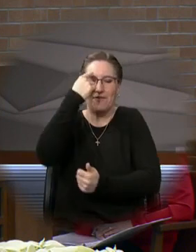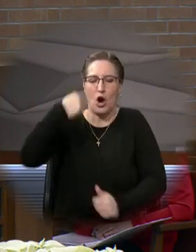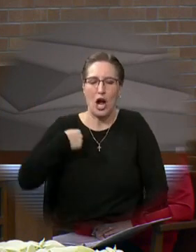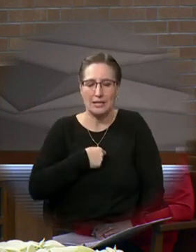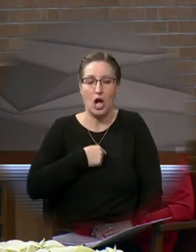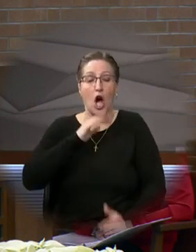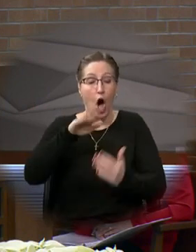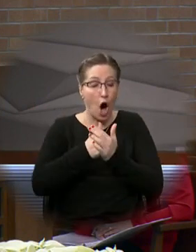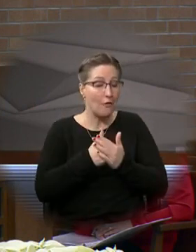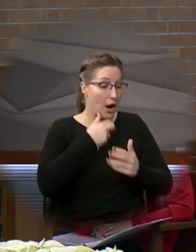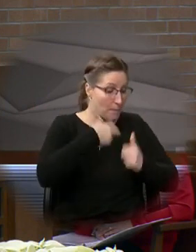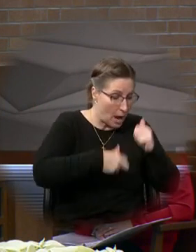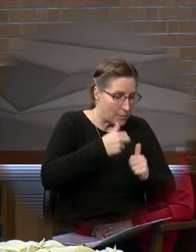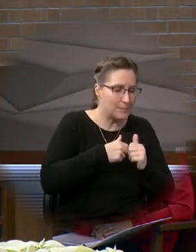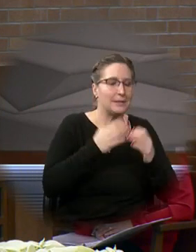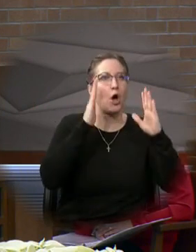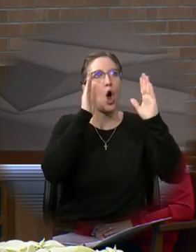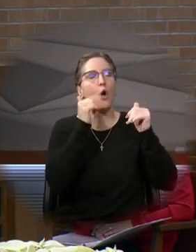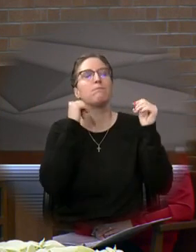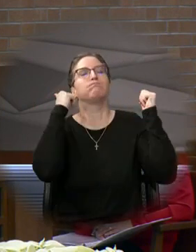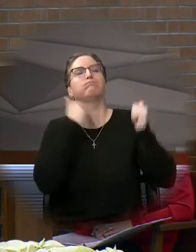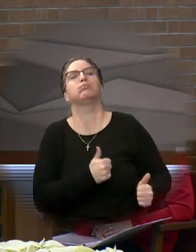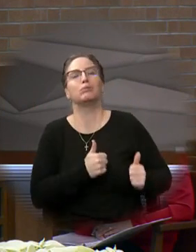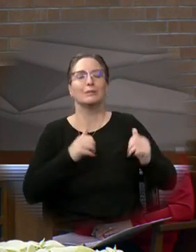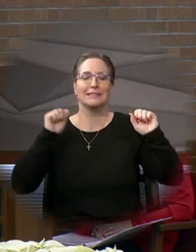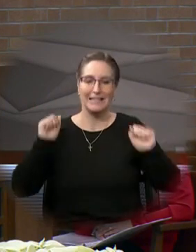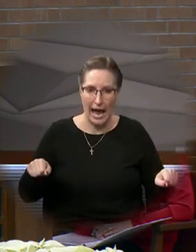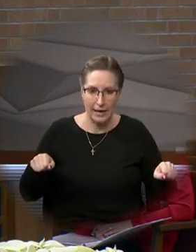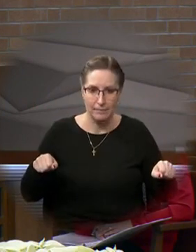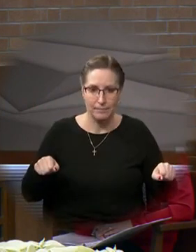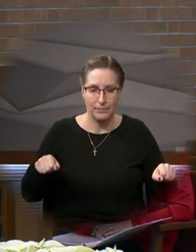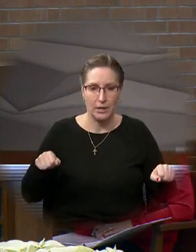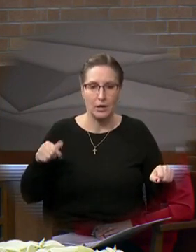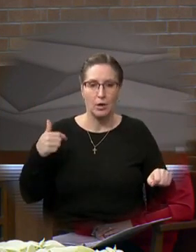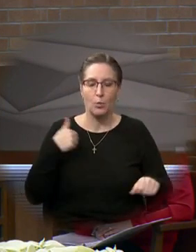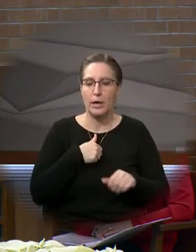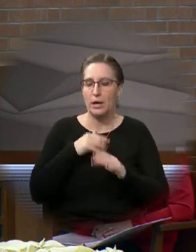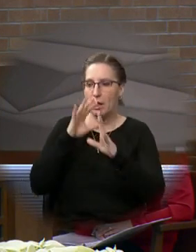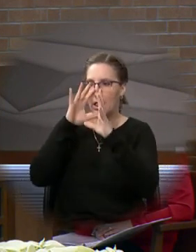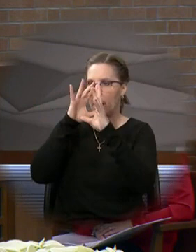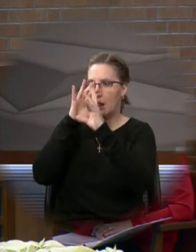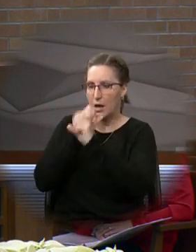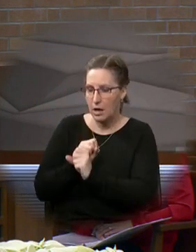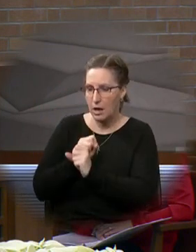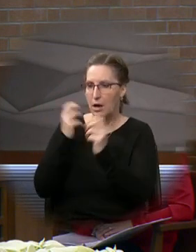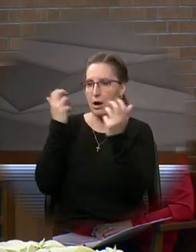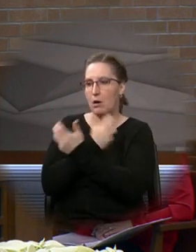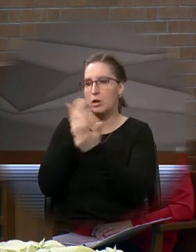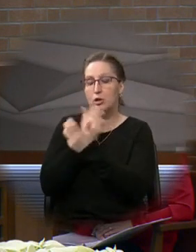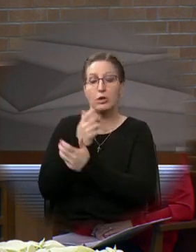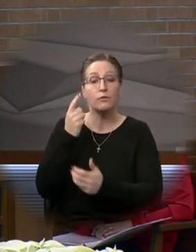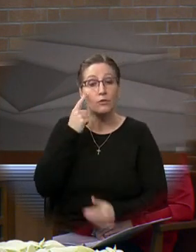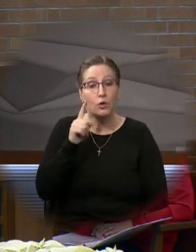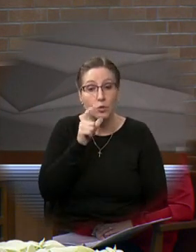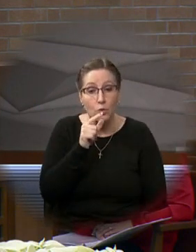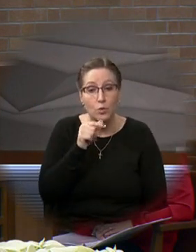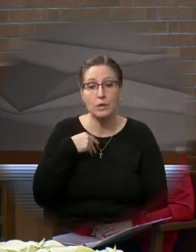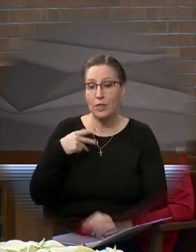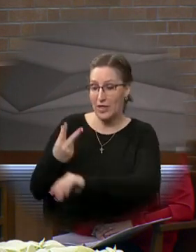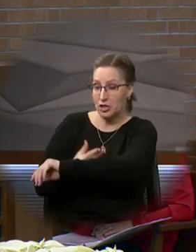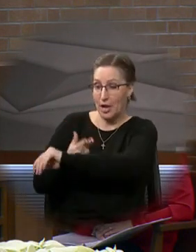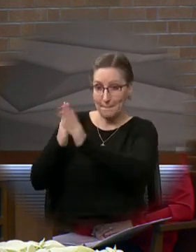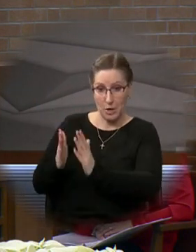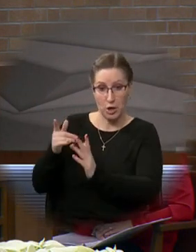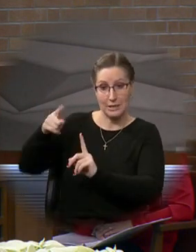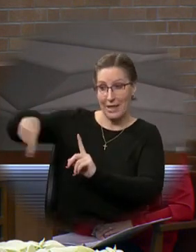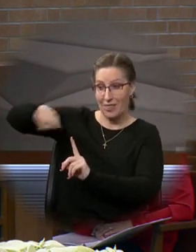problems find hope, and we are left in absolute wonder today, the wonder of the shepherds, that God could love